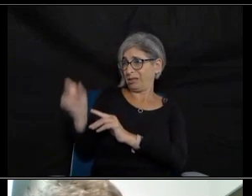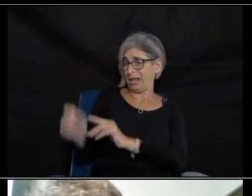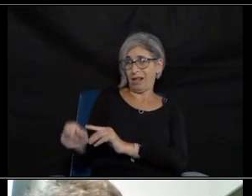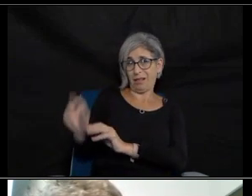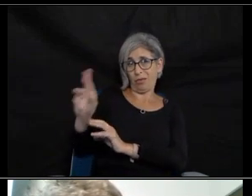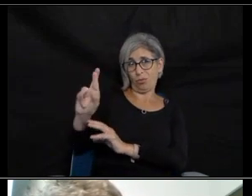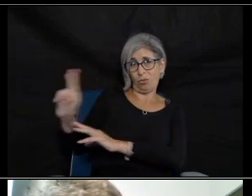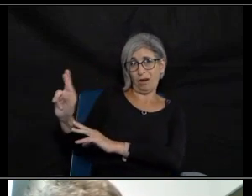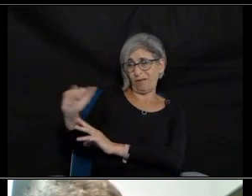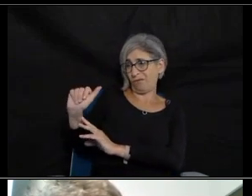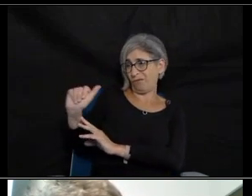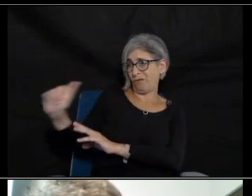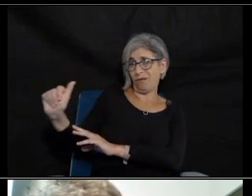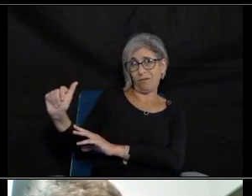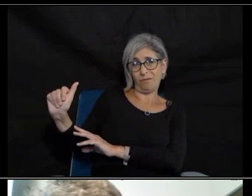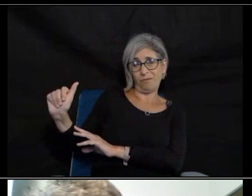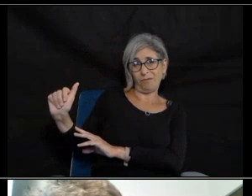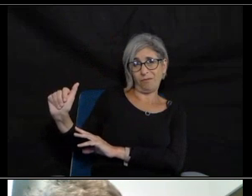right.